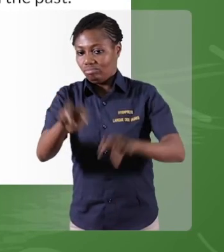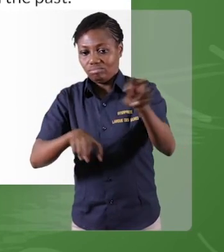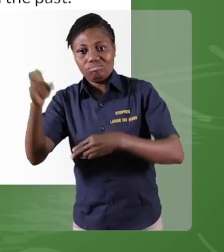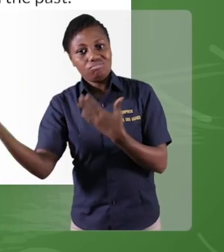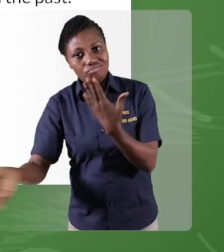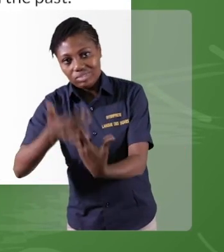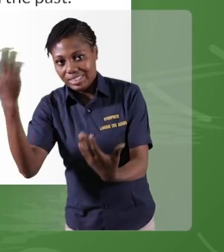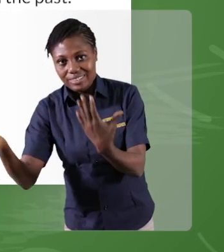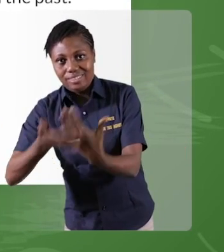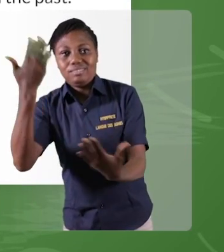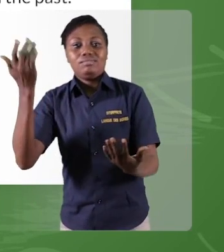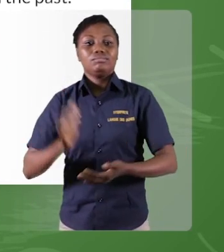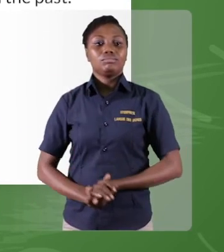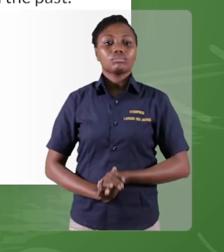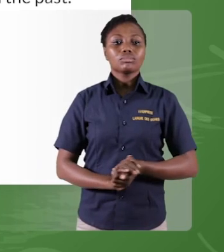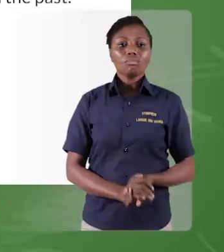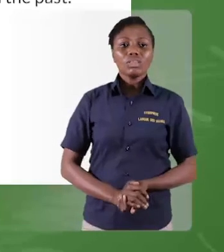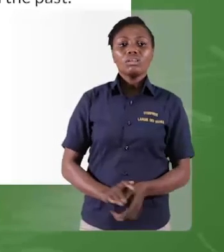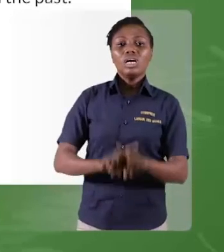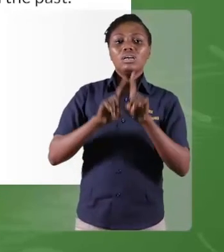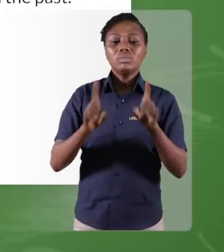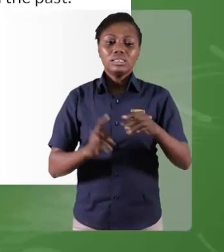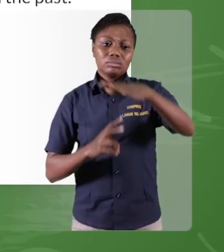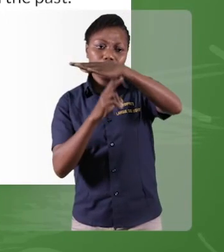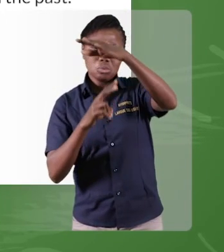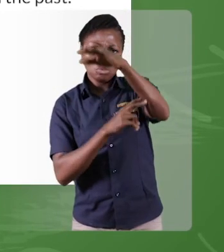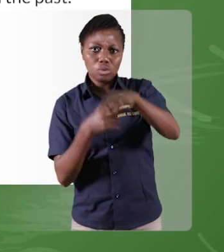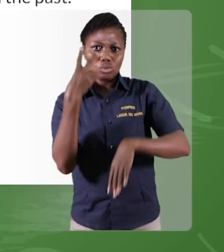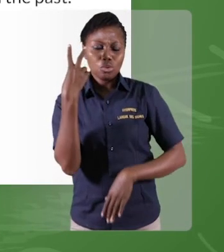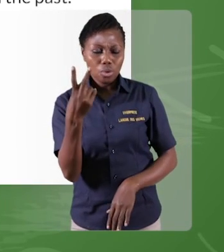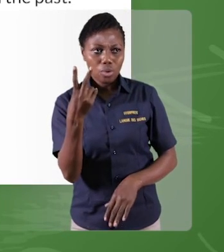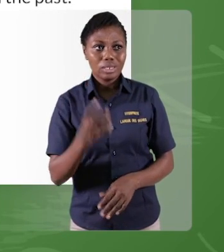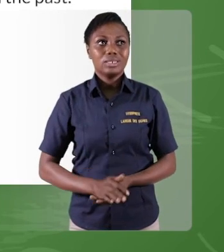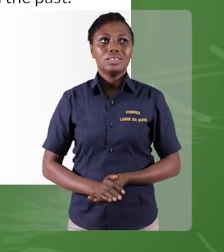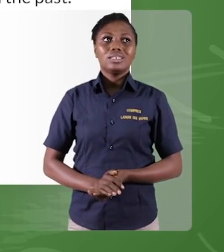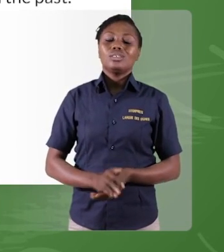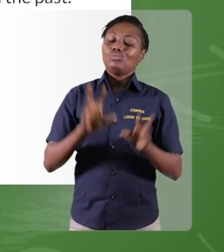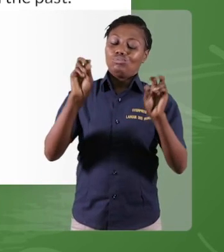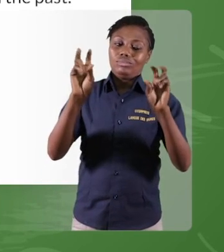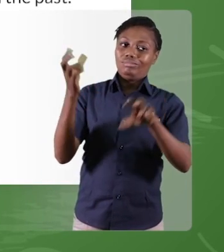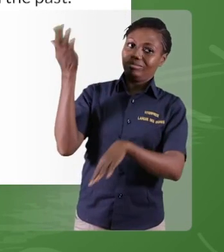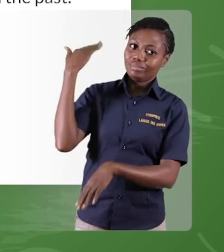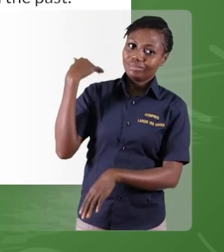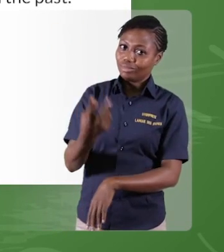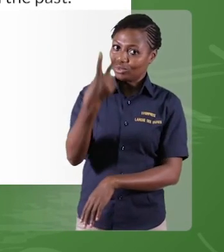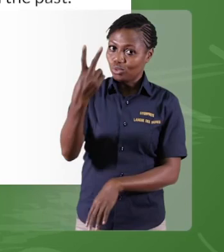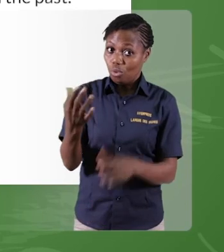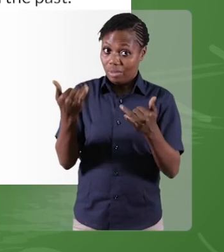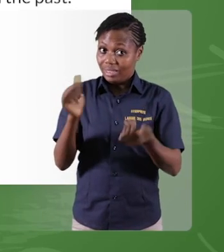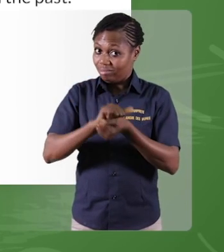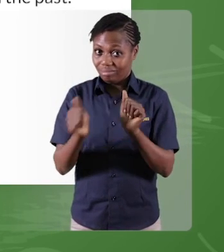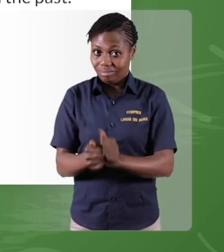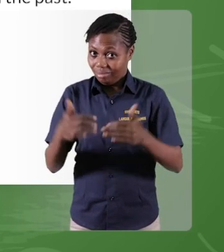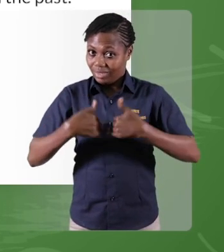still have only 2 bridges? No, there used to be 2 bridges in the past, but now there are